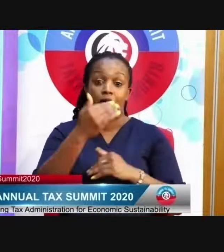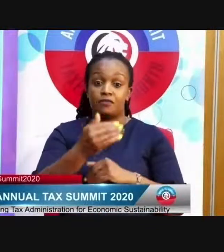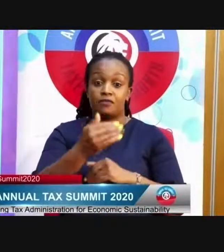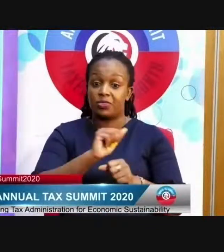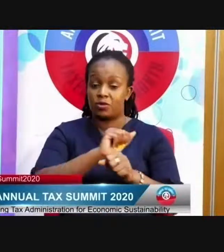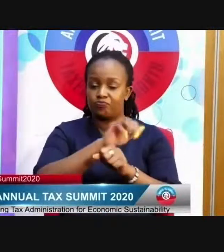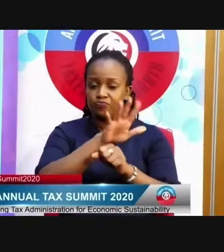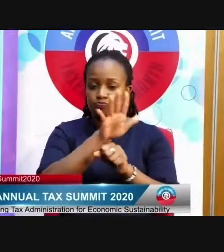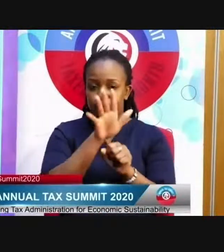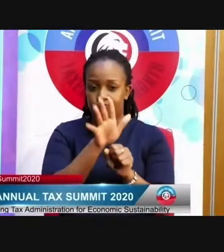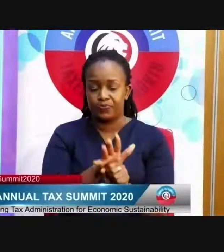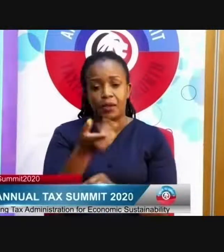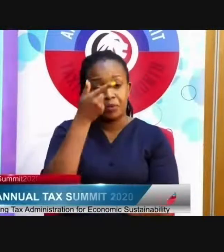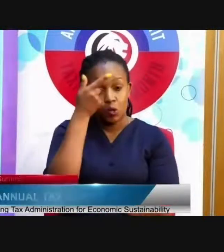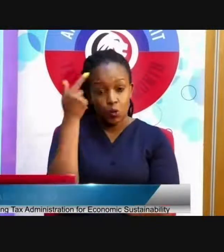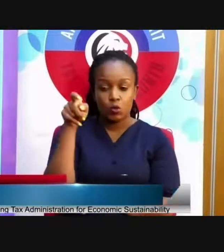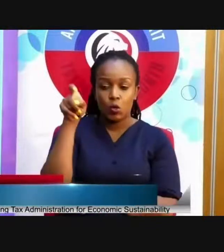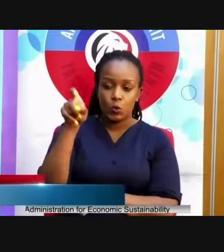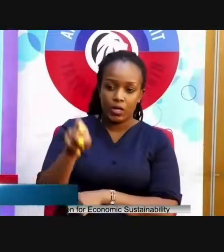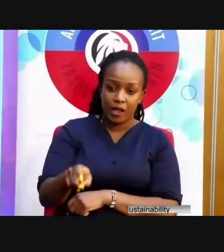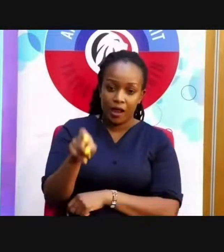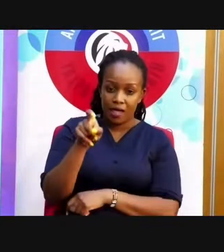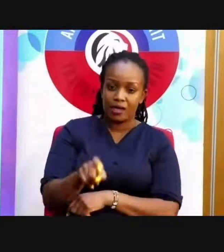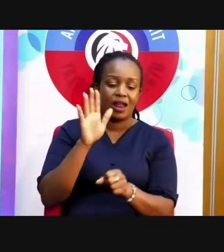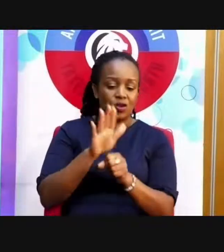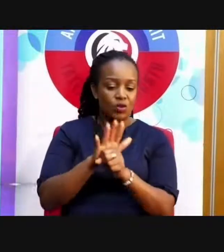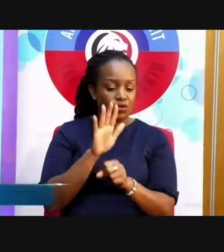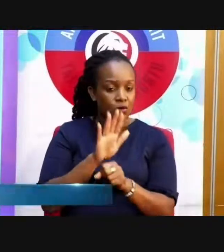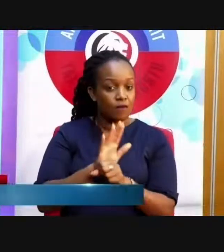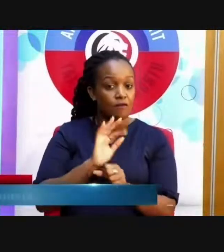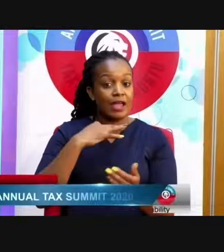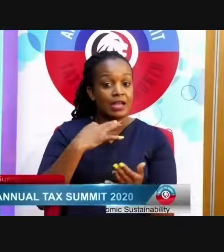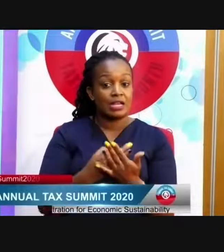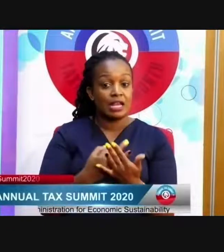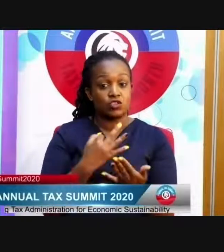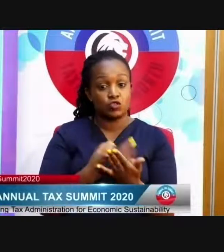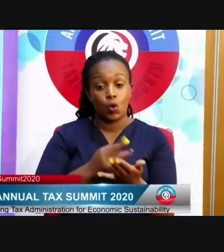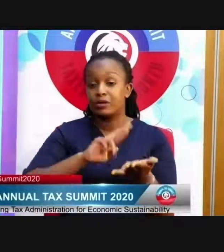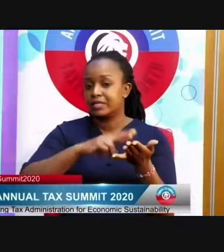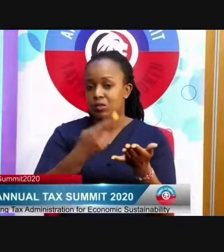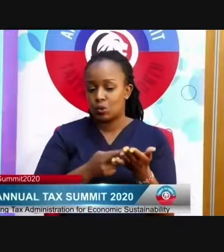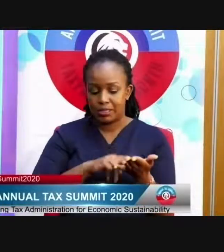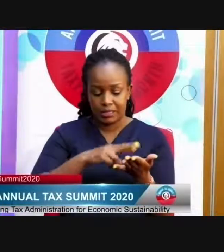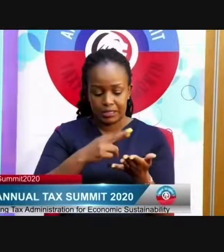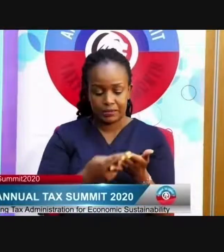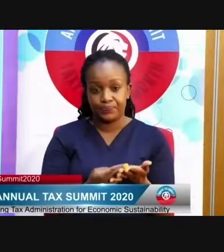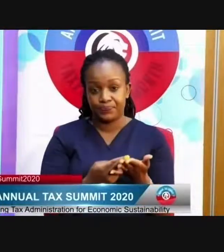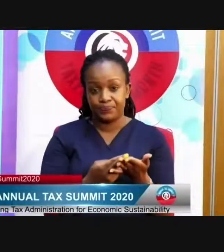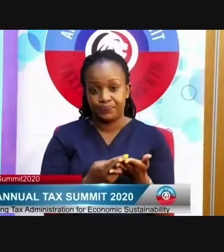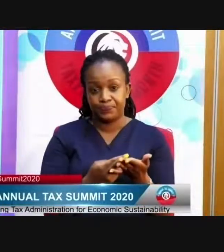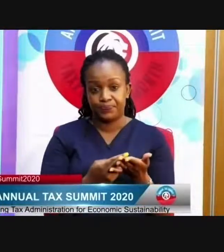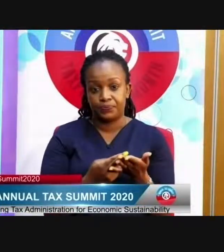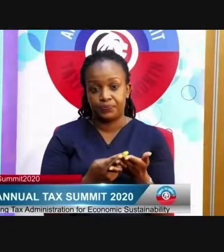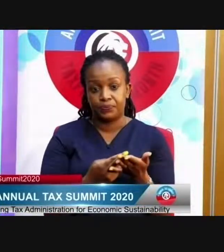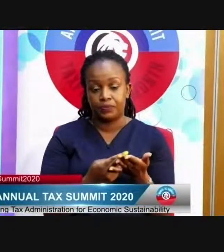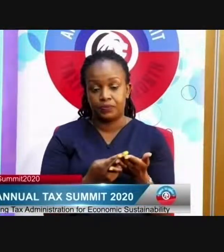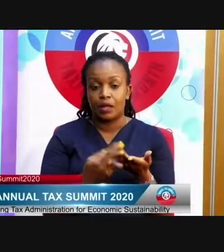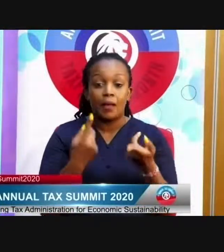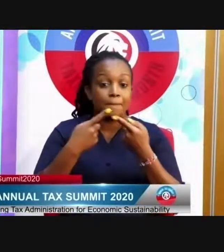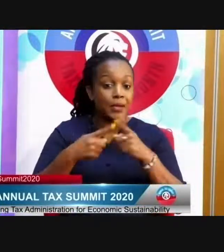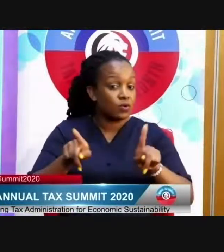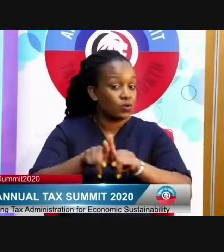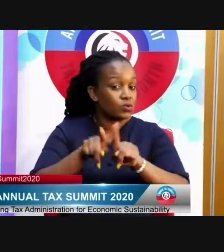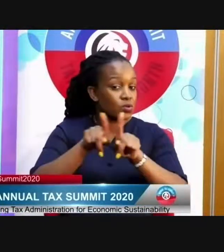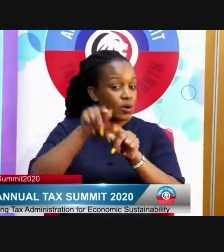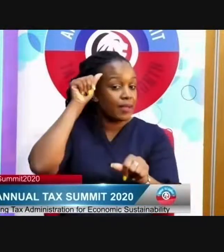going to need huge financial resources, both for a post-COVID-19 recovery, but also remember, we are still dealing